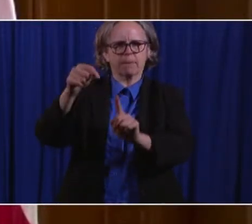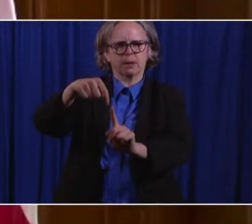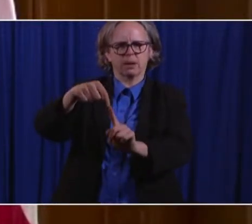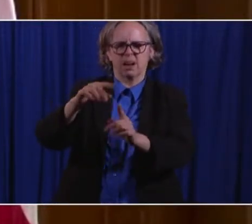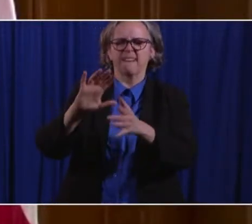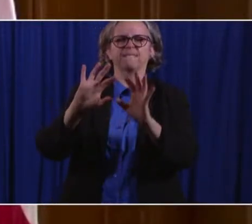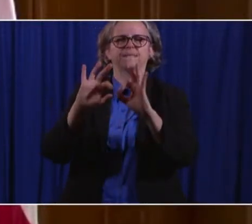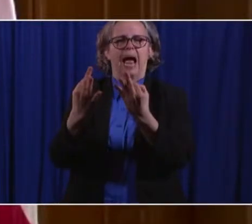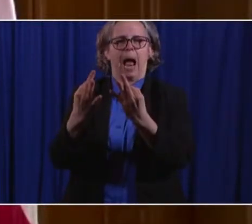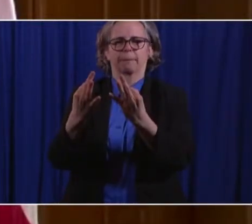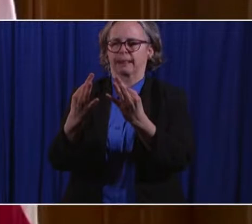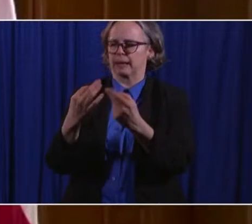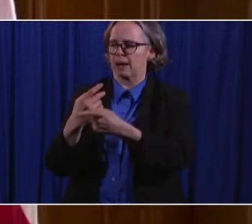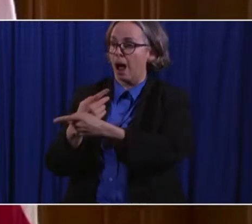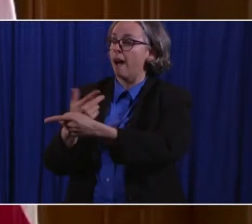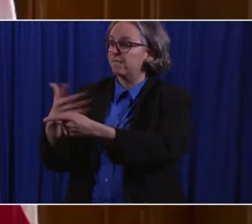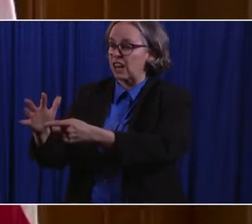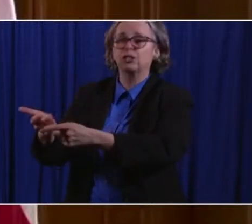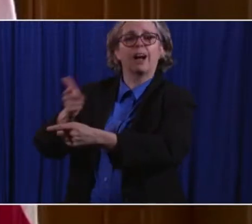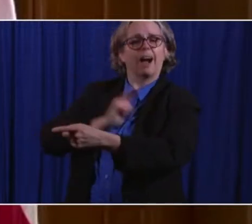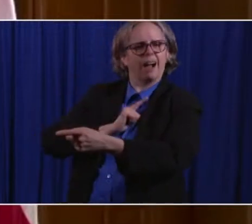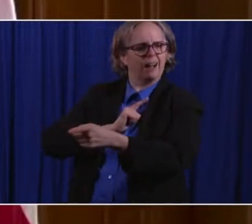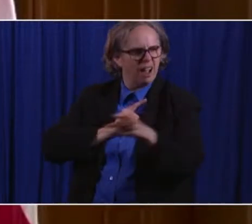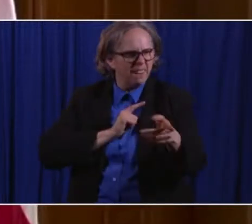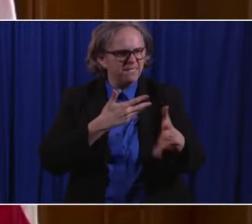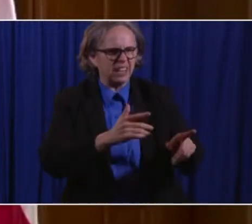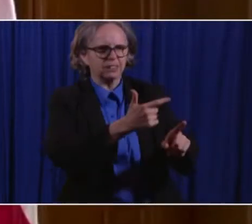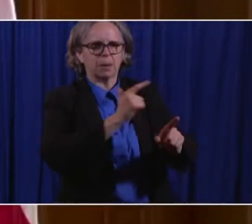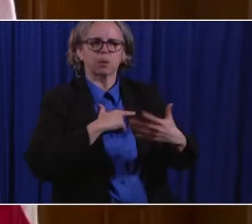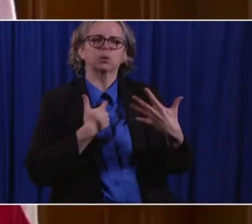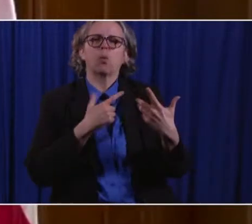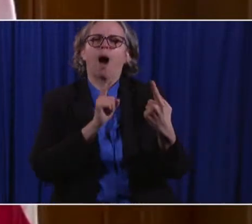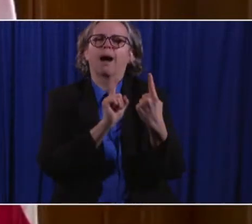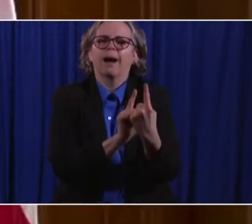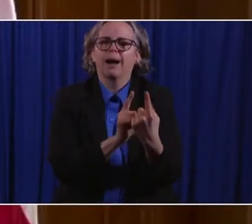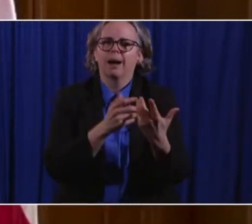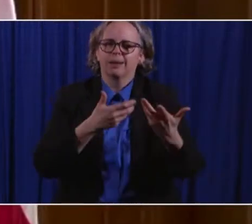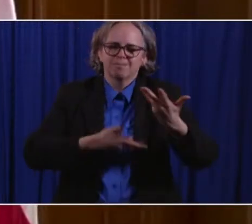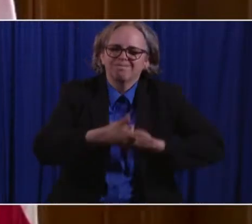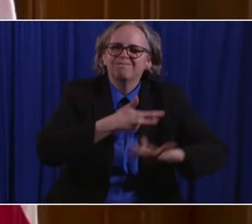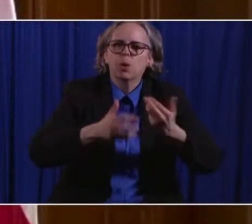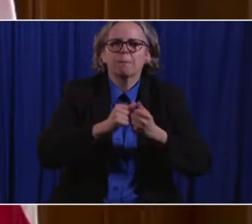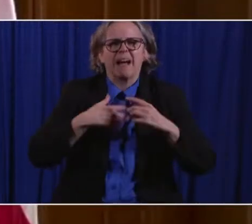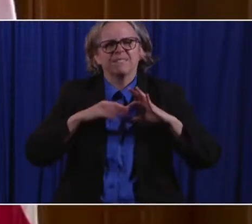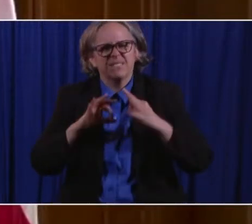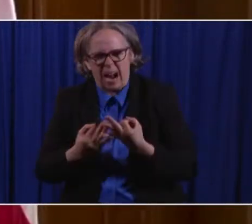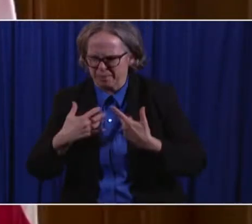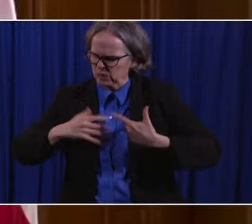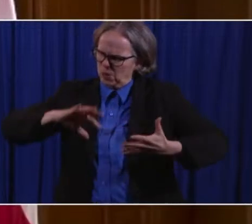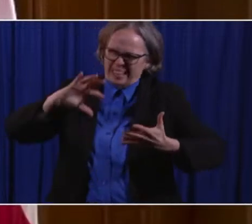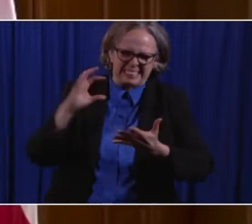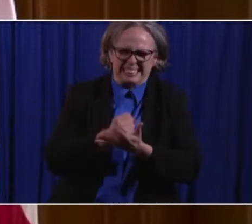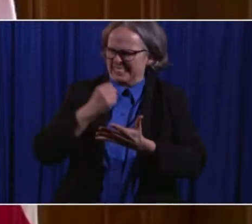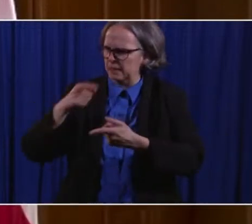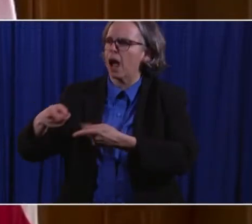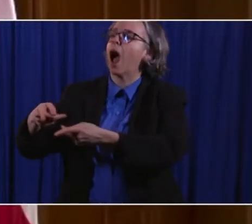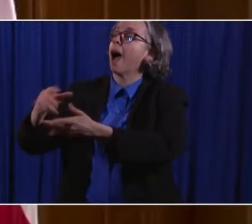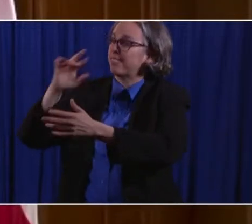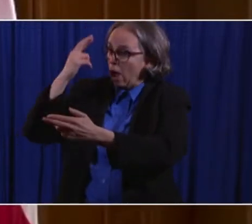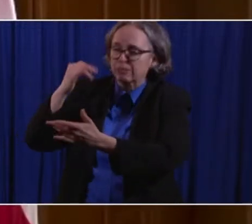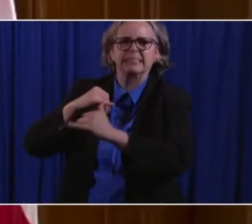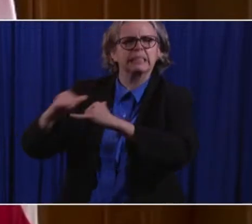it drives a lot of this. So there's no silver bullet. There's no one magic thing we can do. I just think we have to